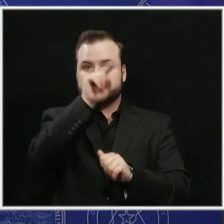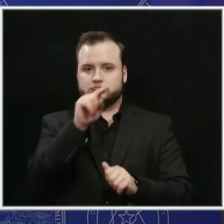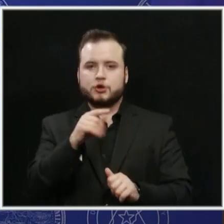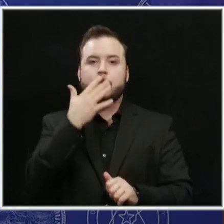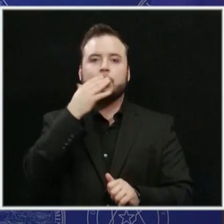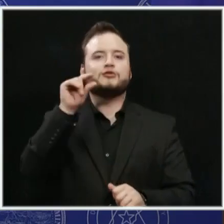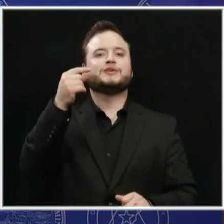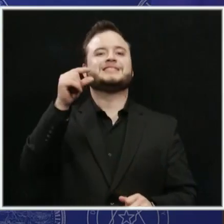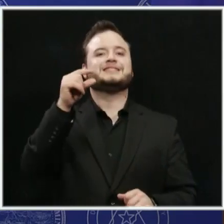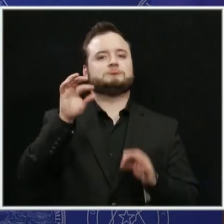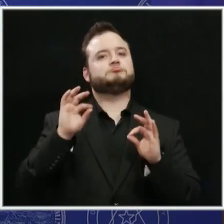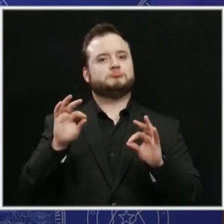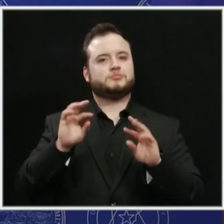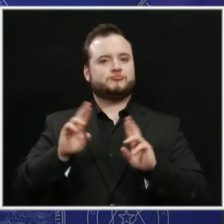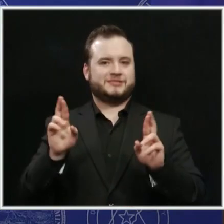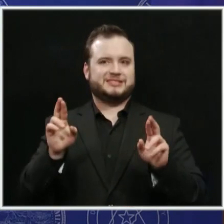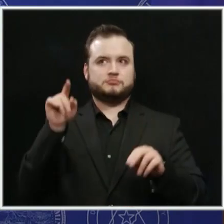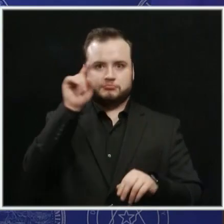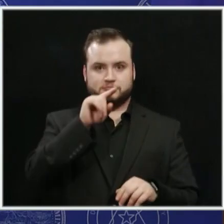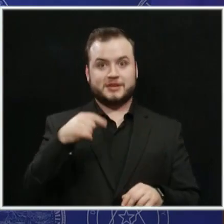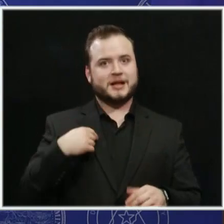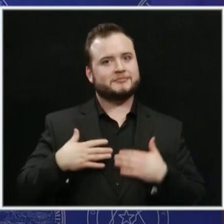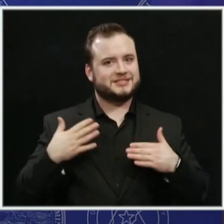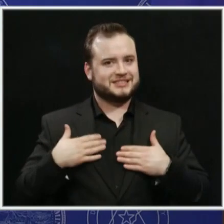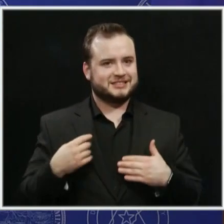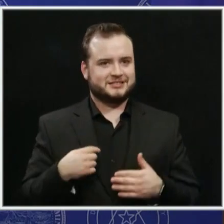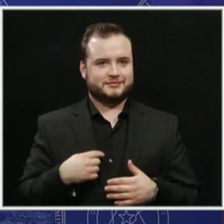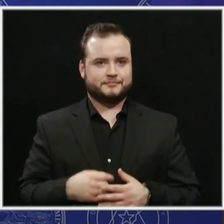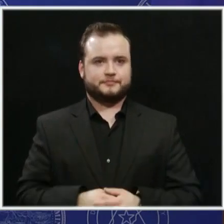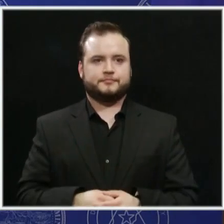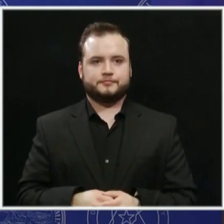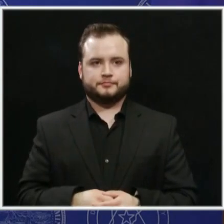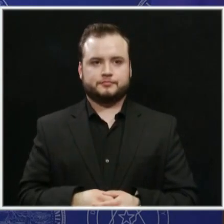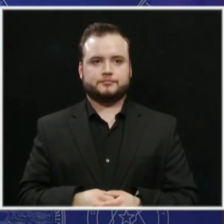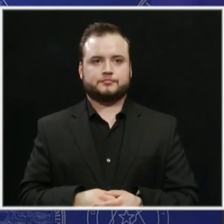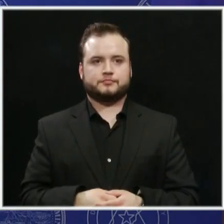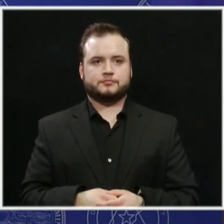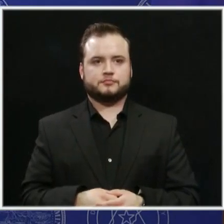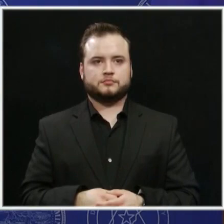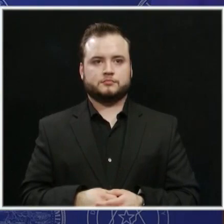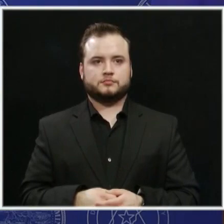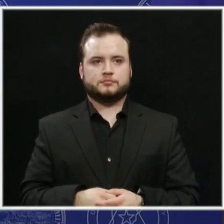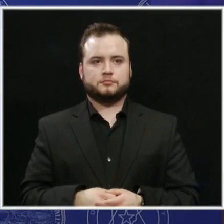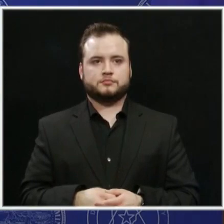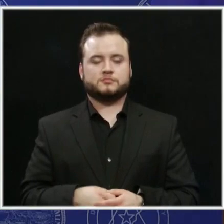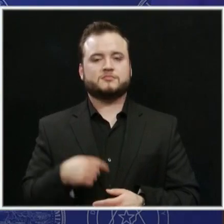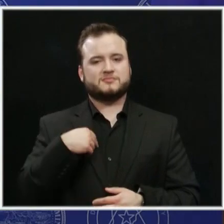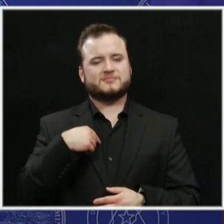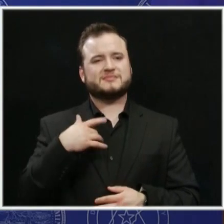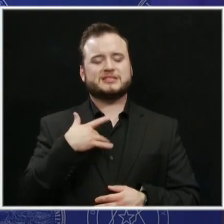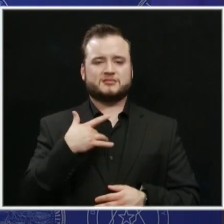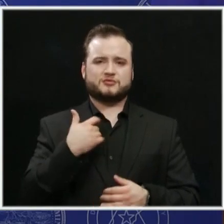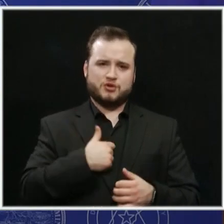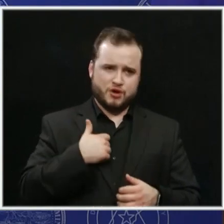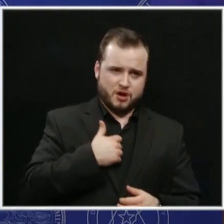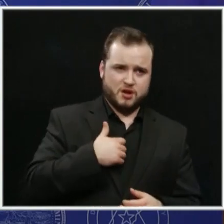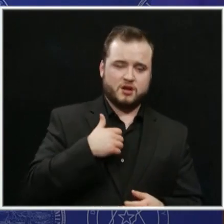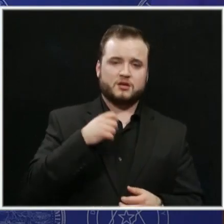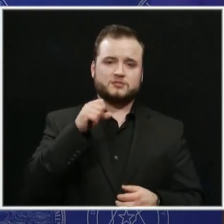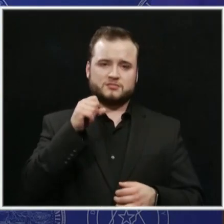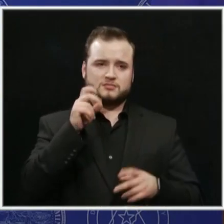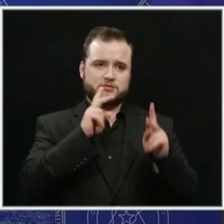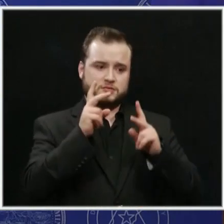not happy about anybody being sick, obviously, and are very sorry for the loss of life, goes without saying, but we